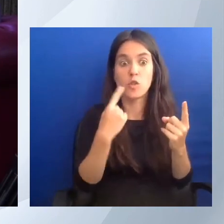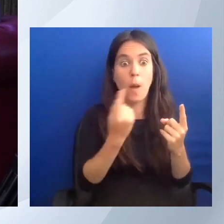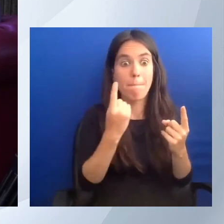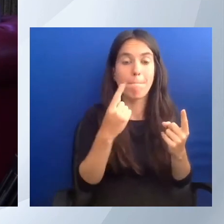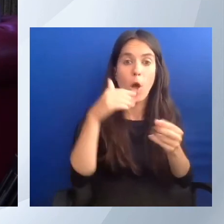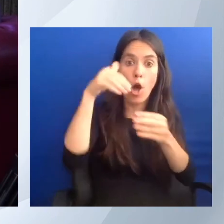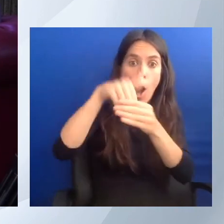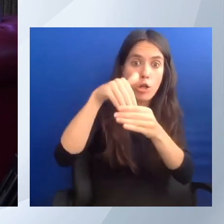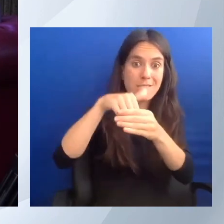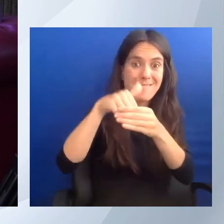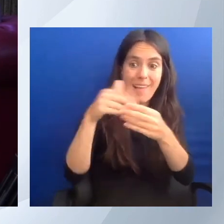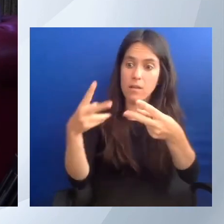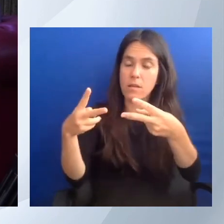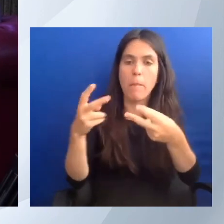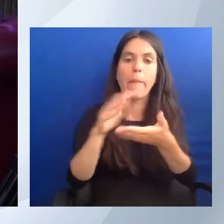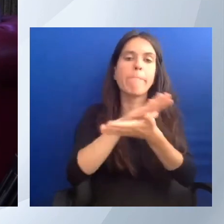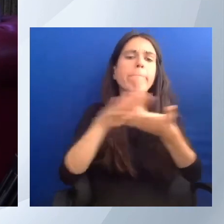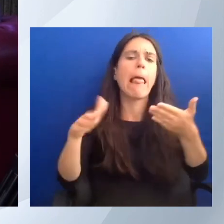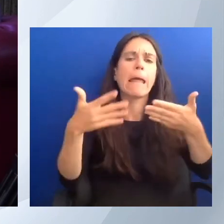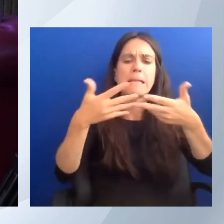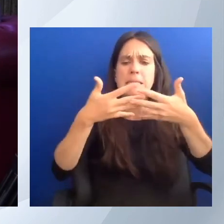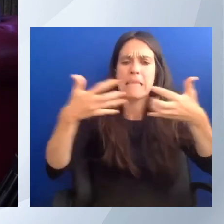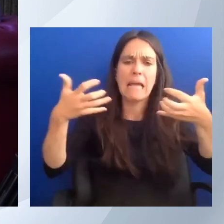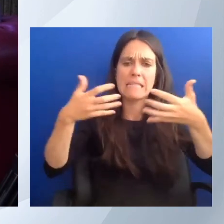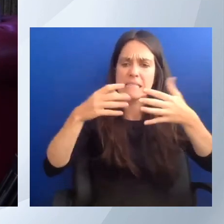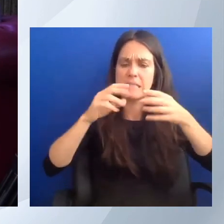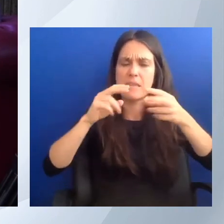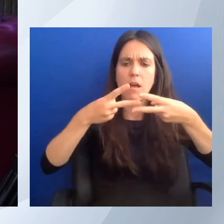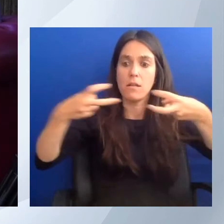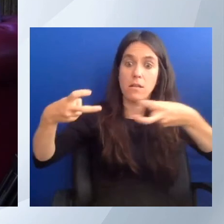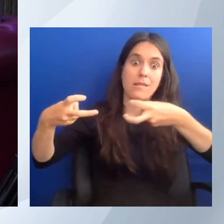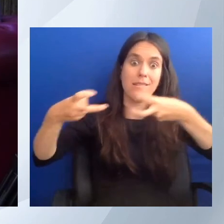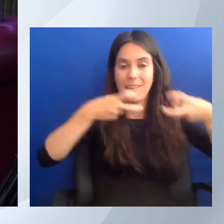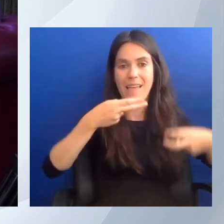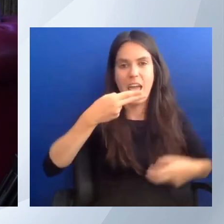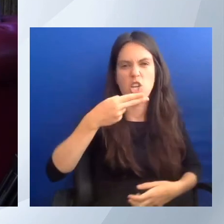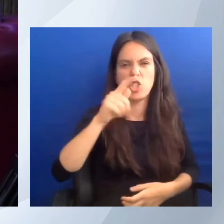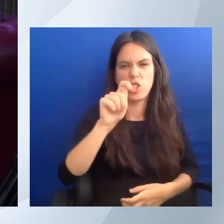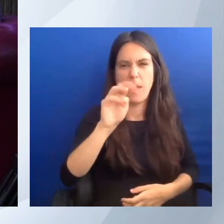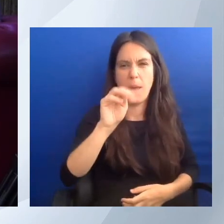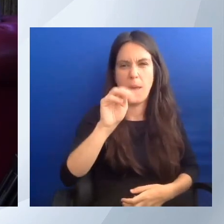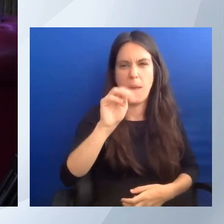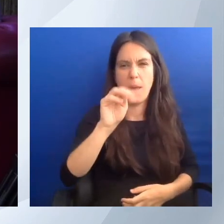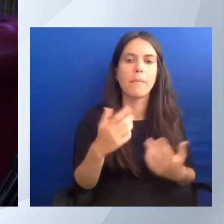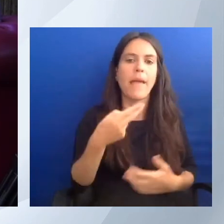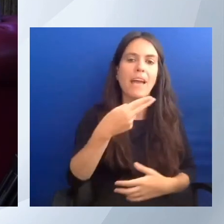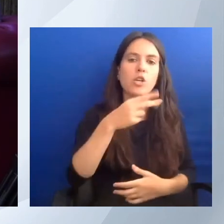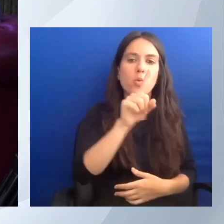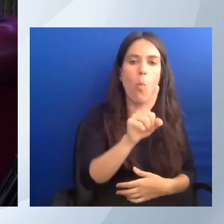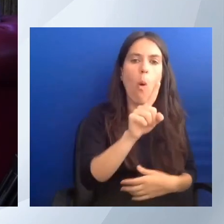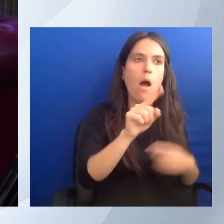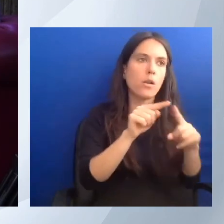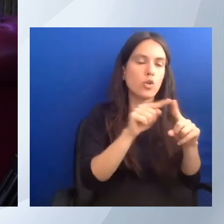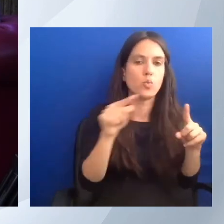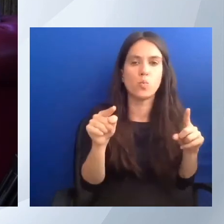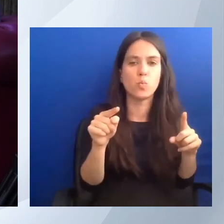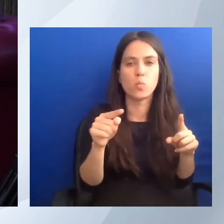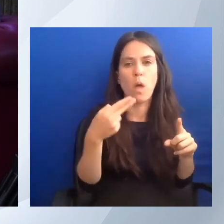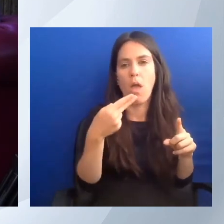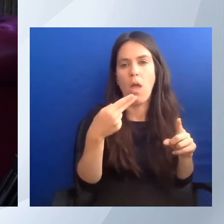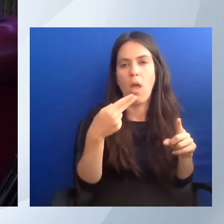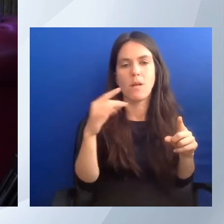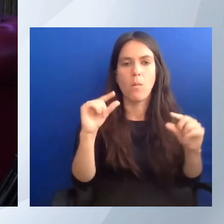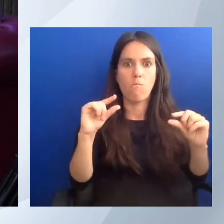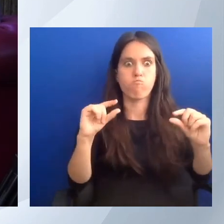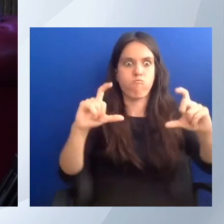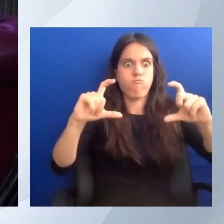just plain text, you can extract some of the HTML. If it's like the H1, H2, make it bold, make it italic,